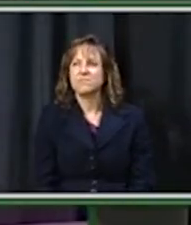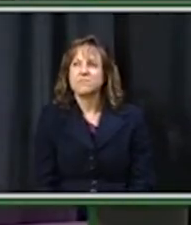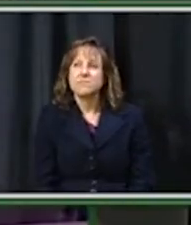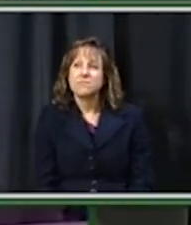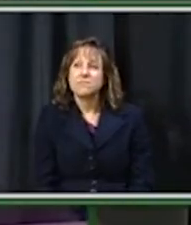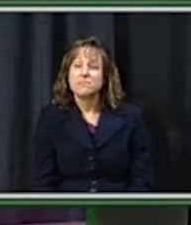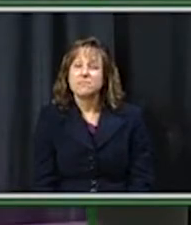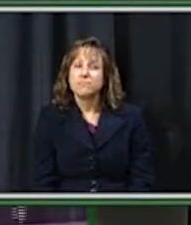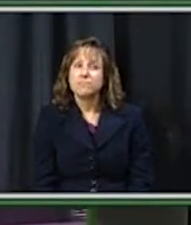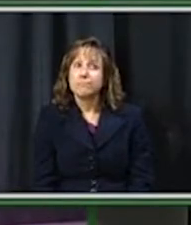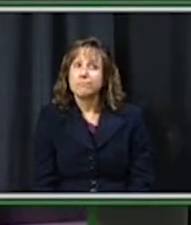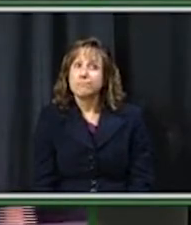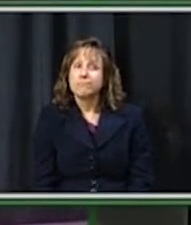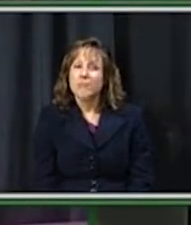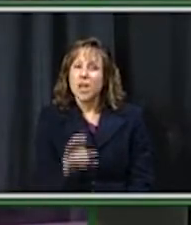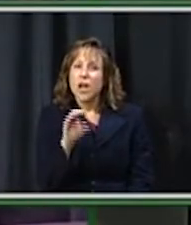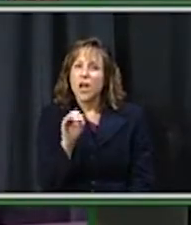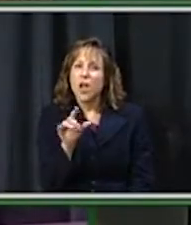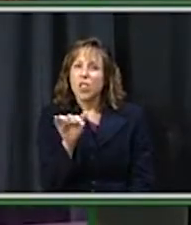Caitlin Colonis.